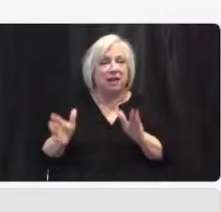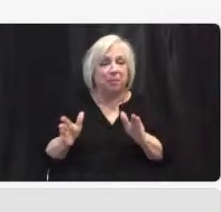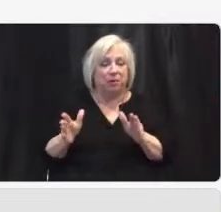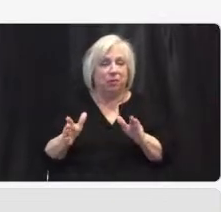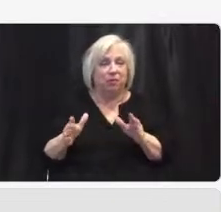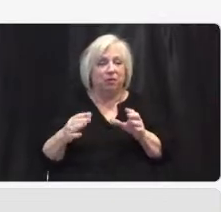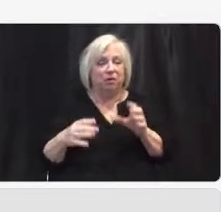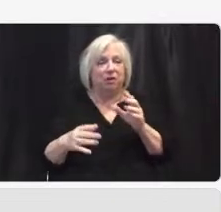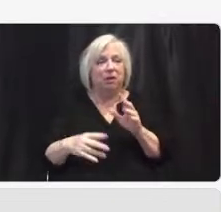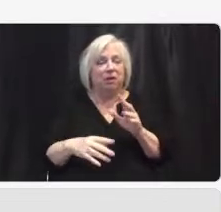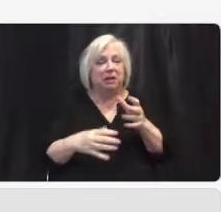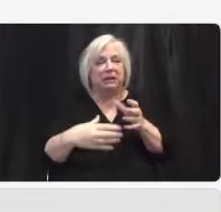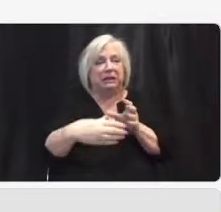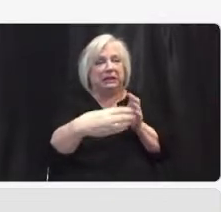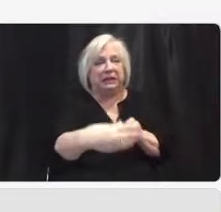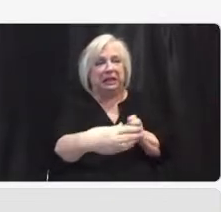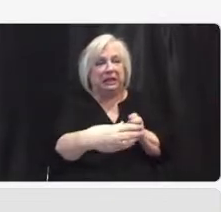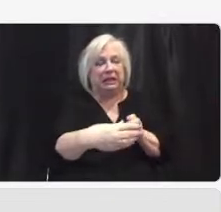the carport.